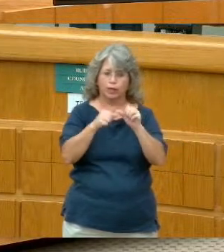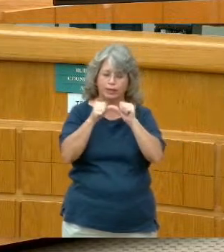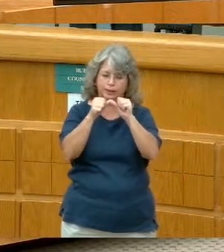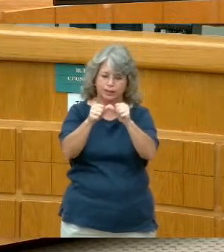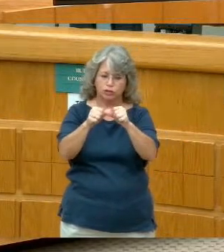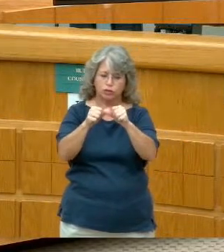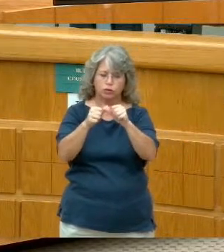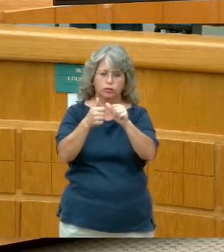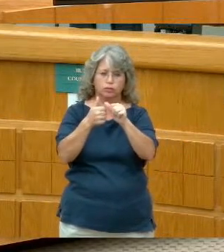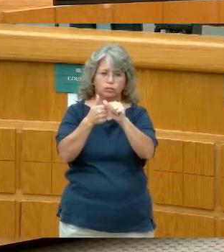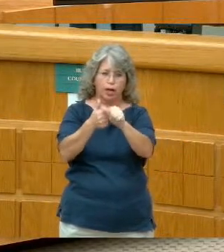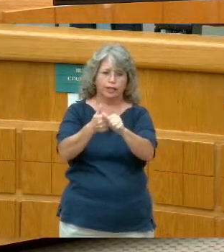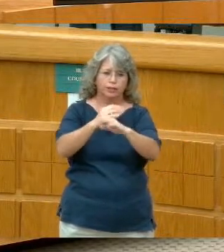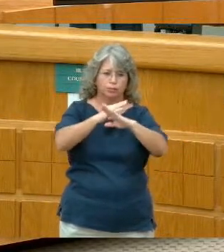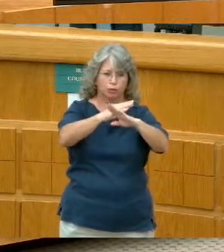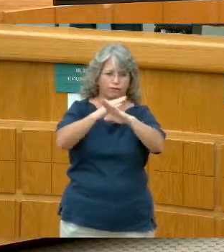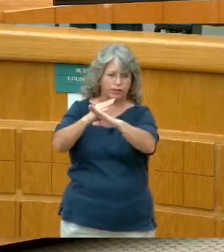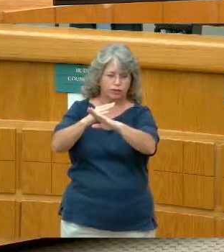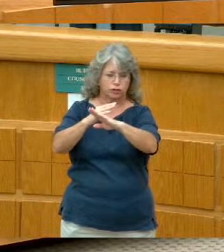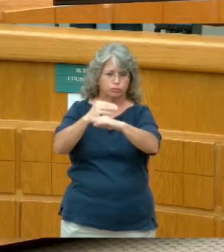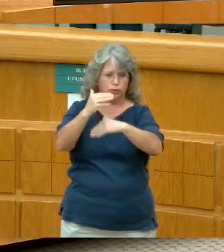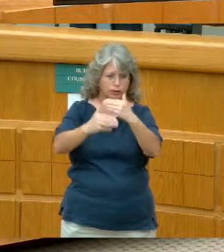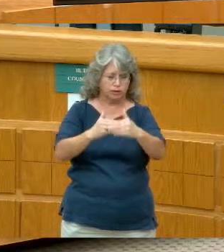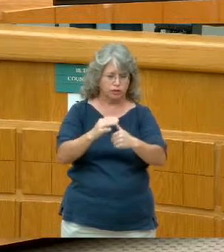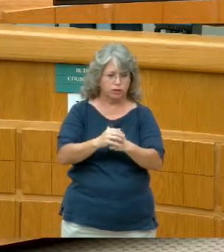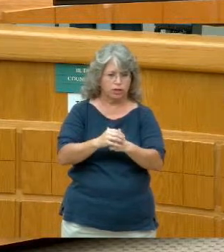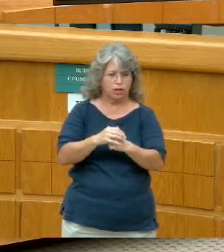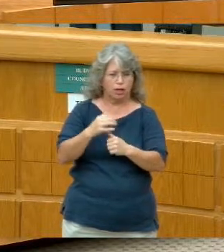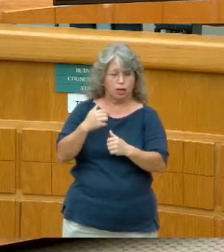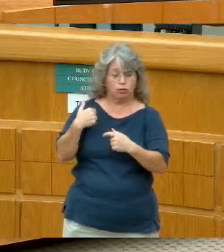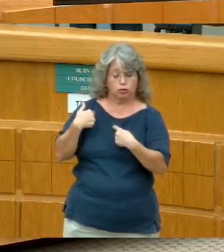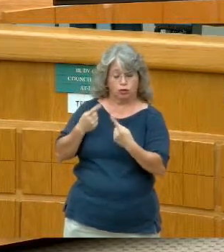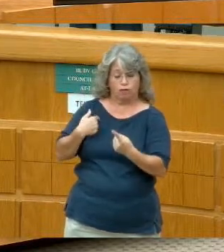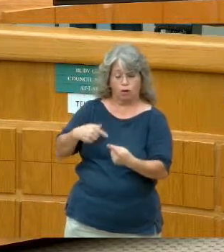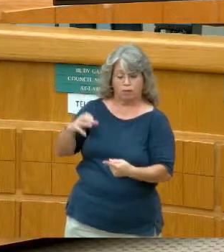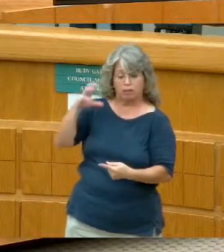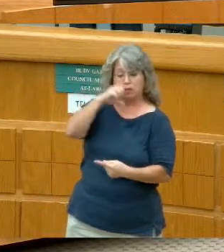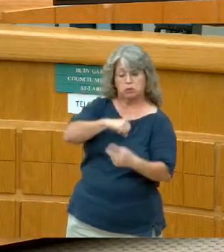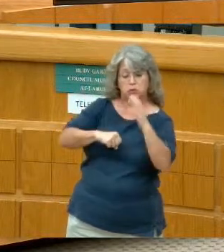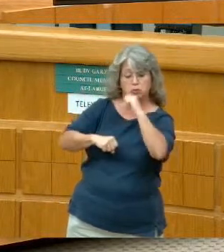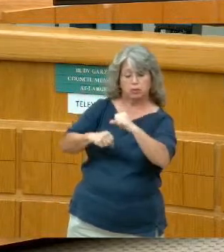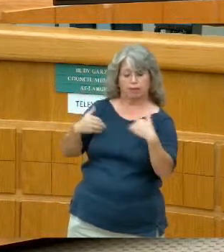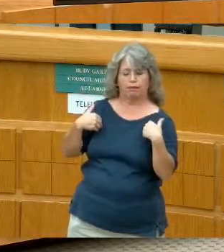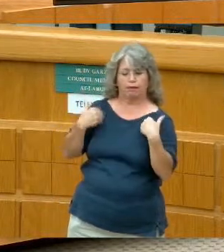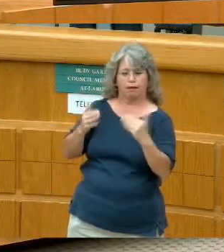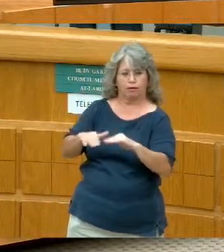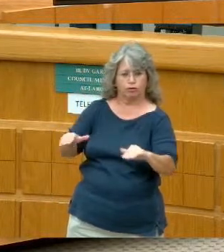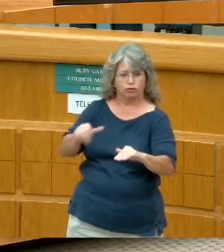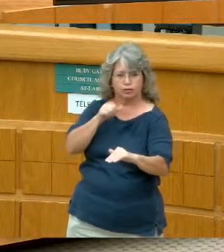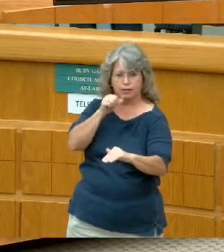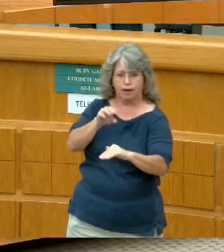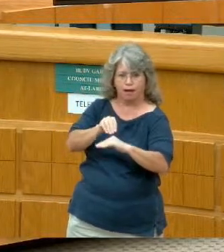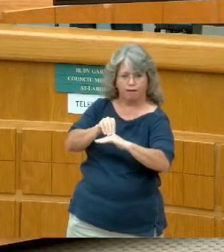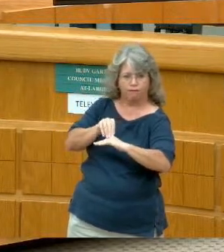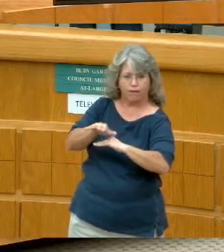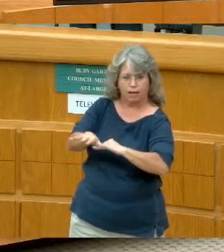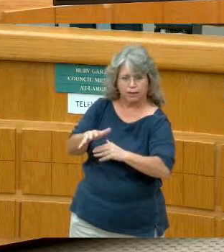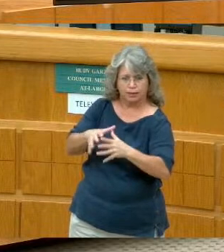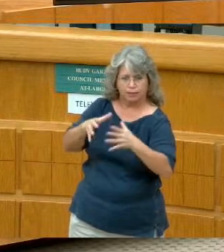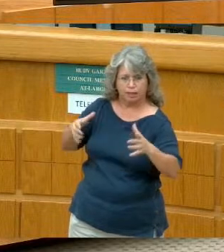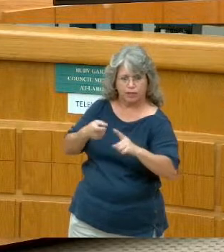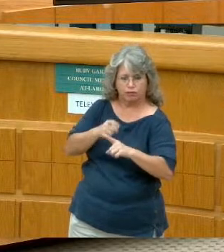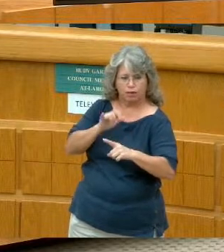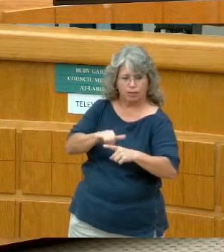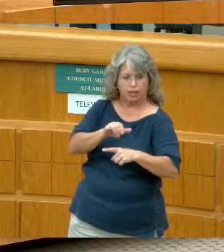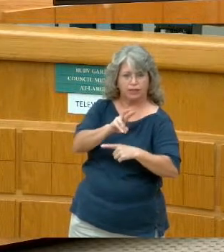prevention tools. We have been assuming that the younger population is not affected as severely by the virus, but we are learning more